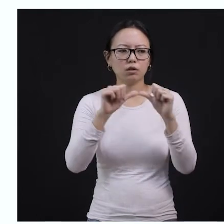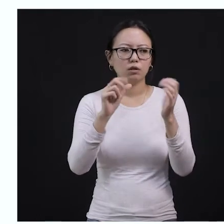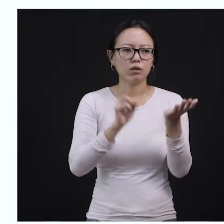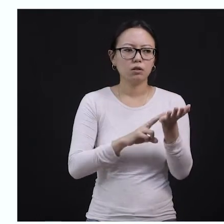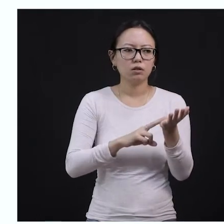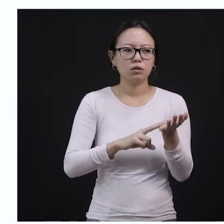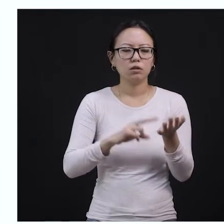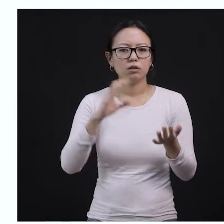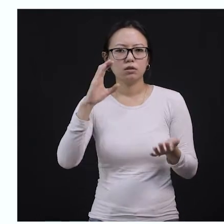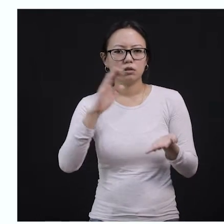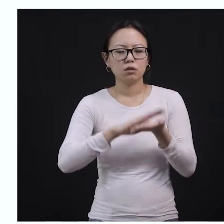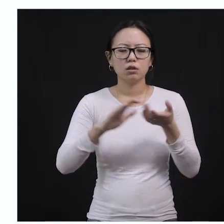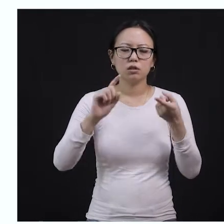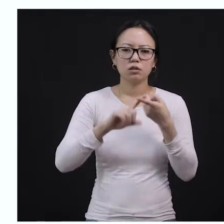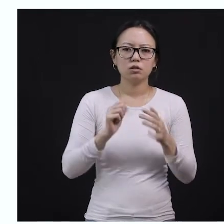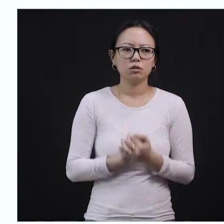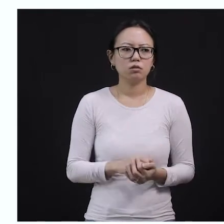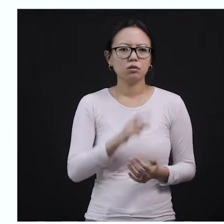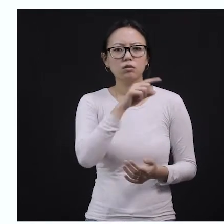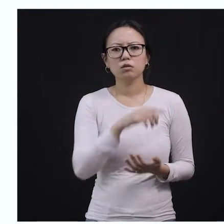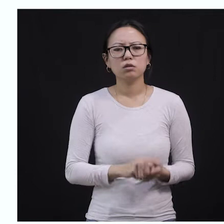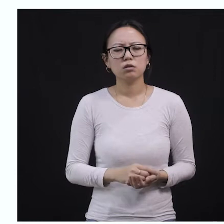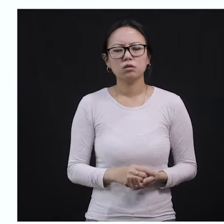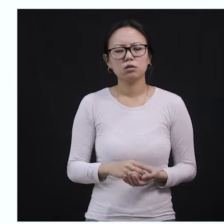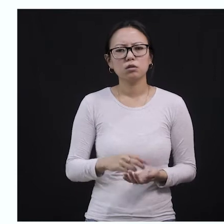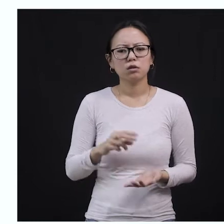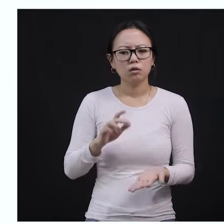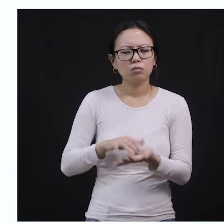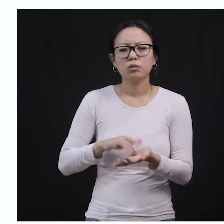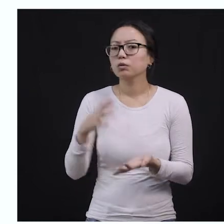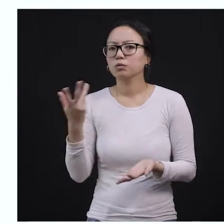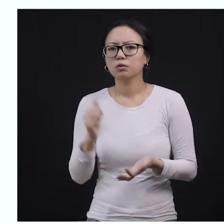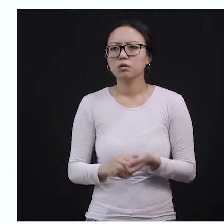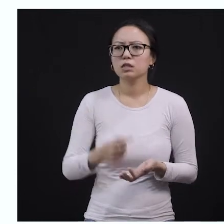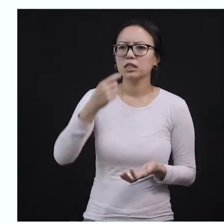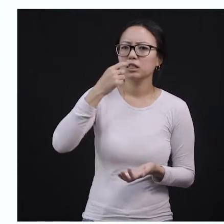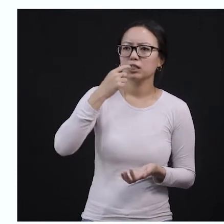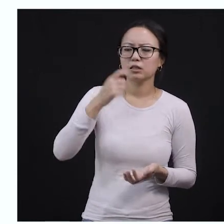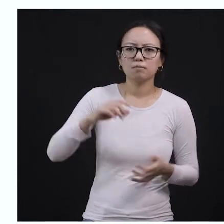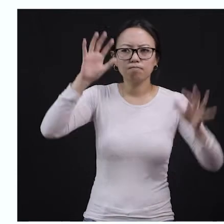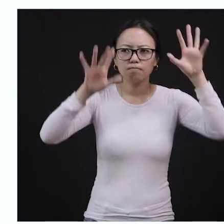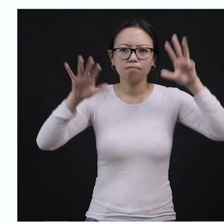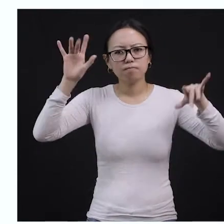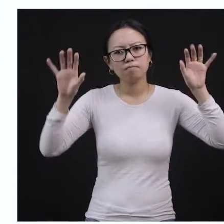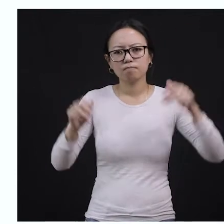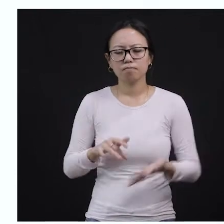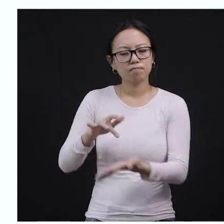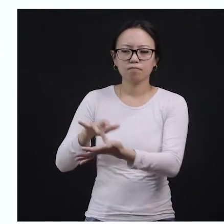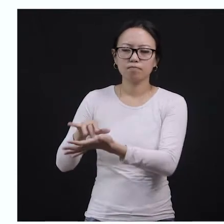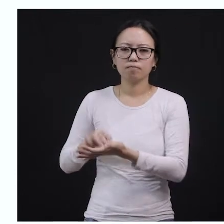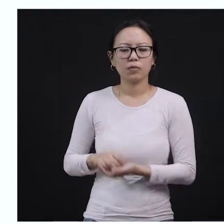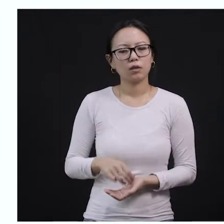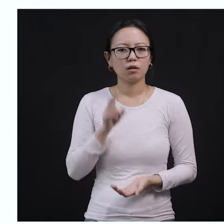those areas where the mountains are covered with snow and glaciers. Okay, so here